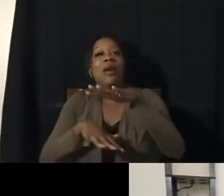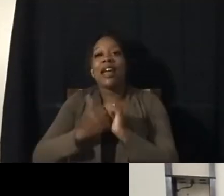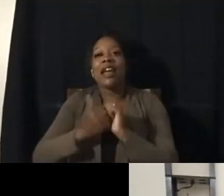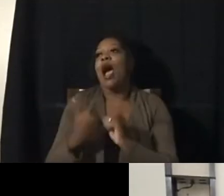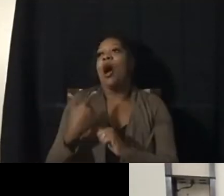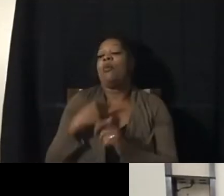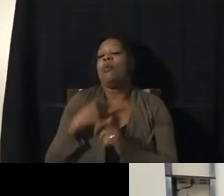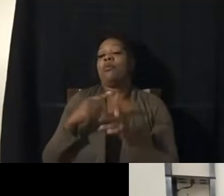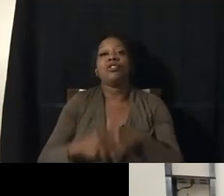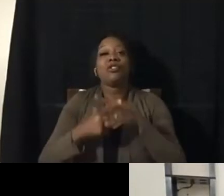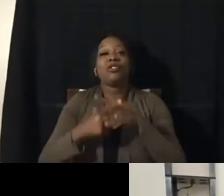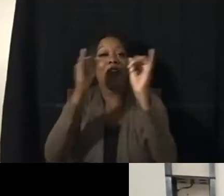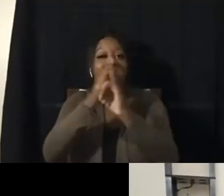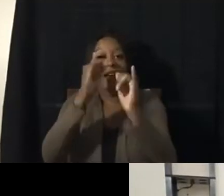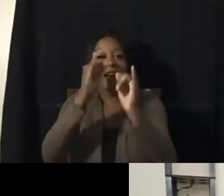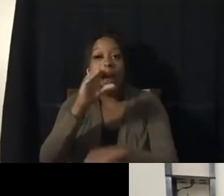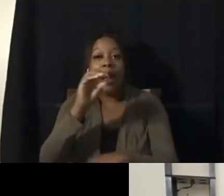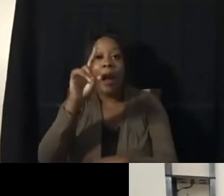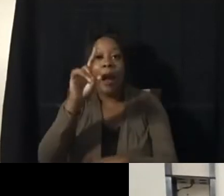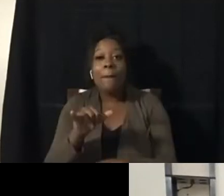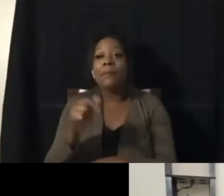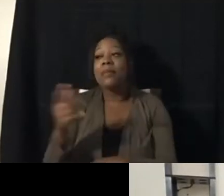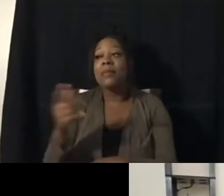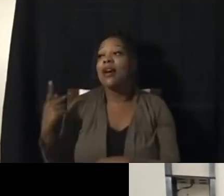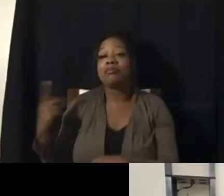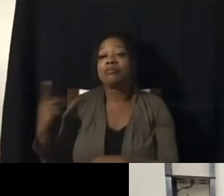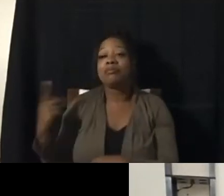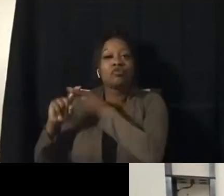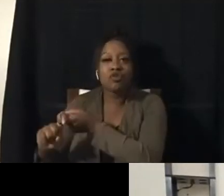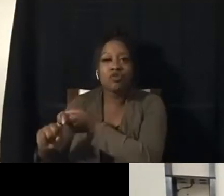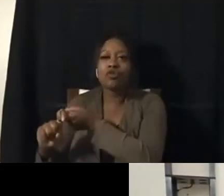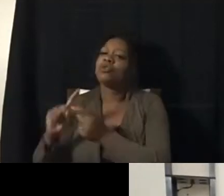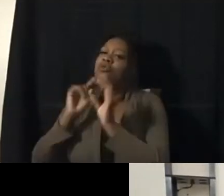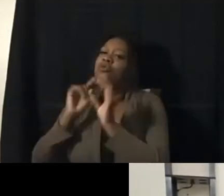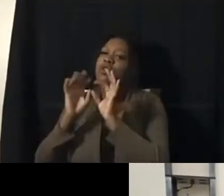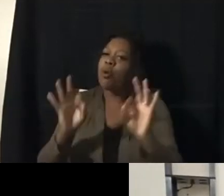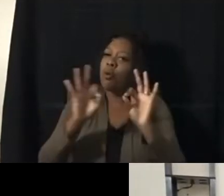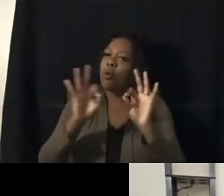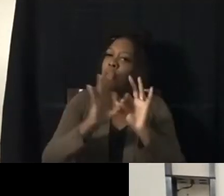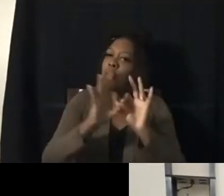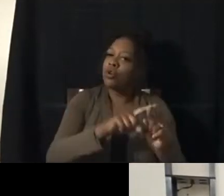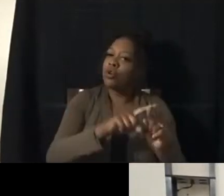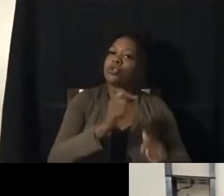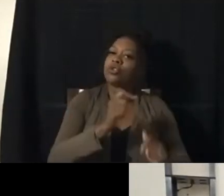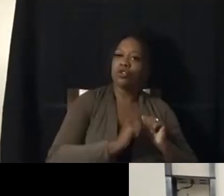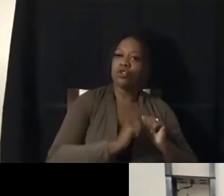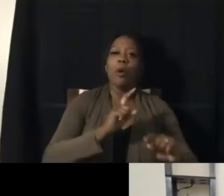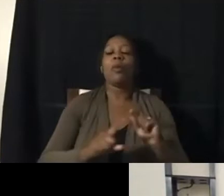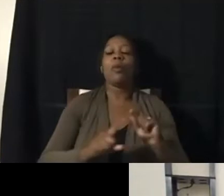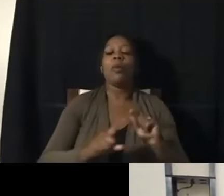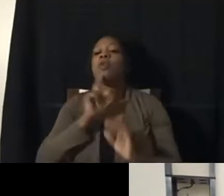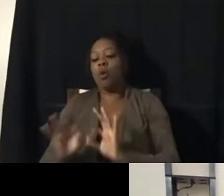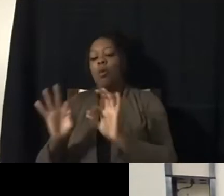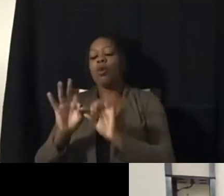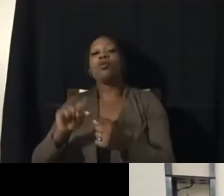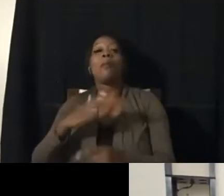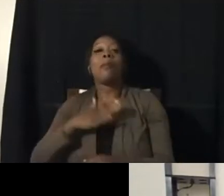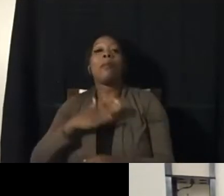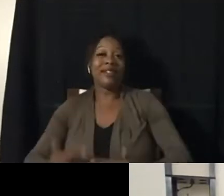of the friendship I have with Steve are obviously central to the show, but mostly because they've been really central to my life. And I think so much of